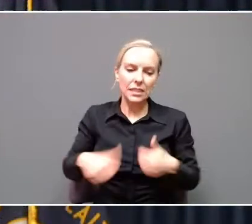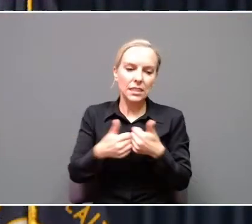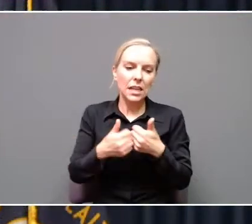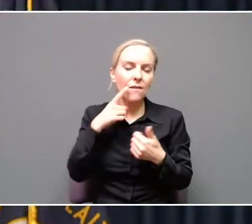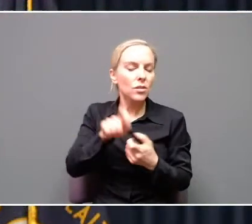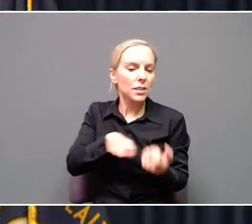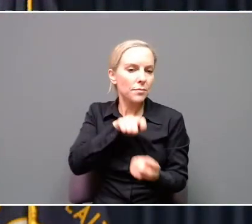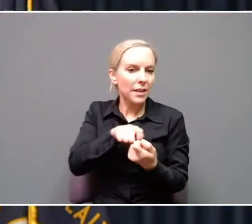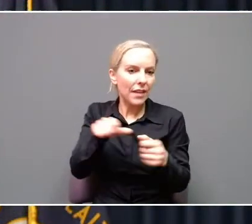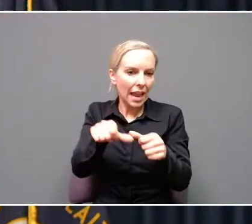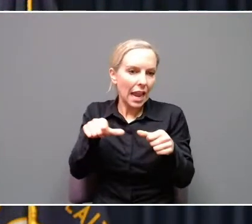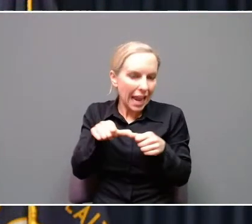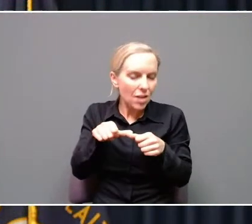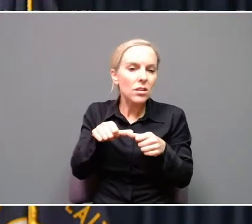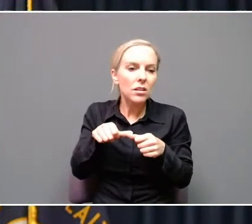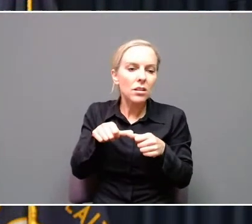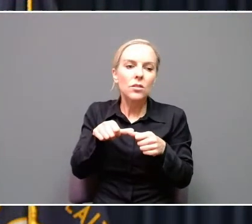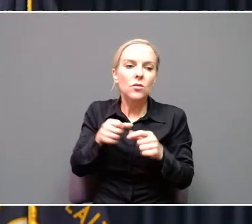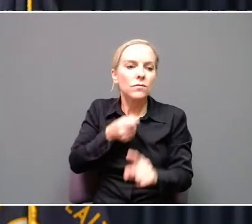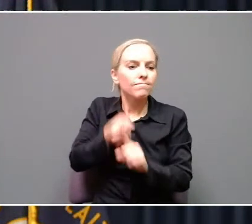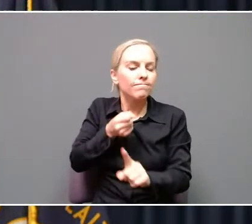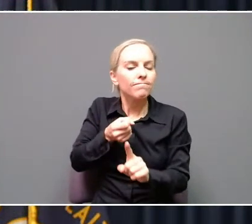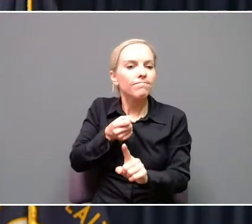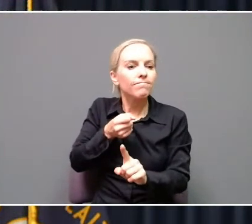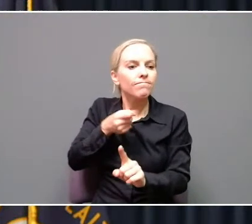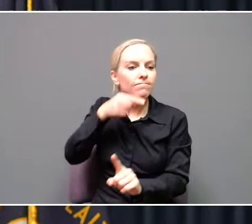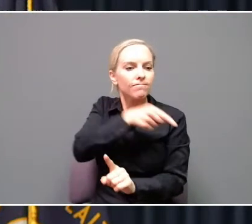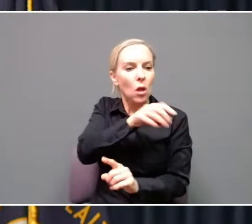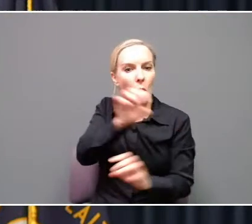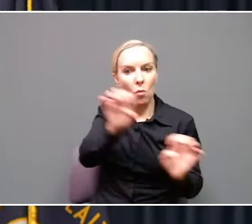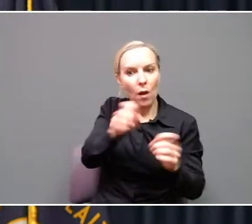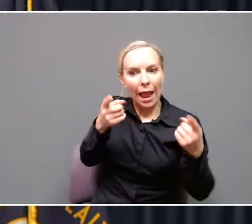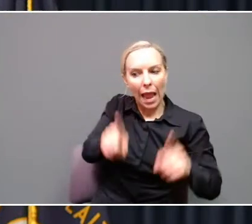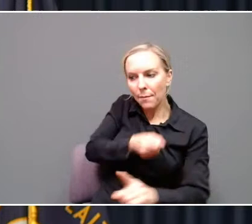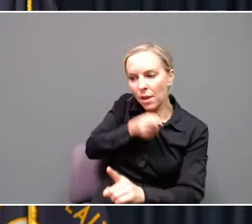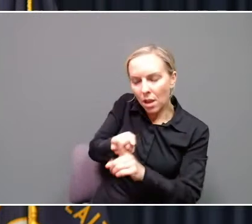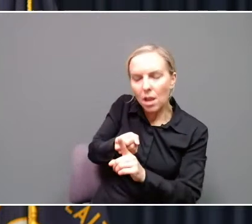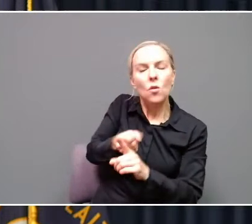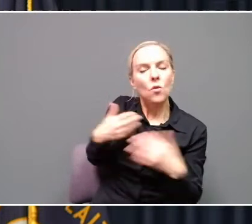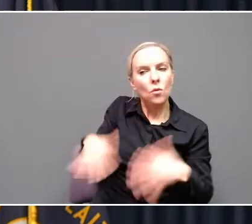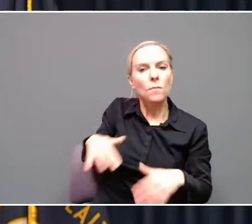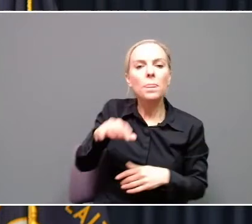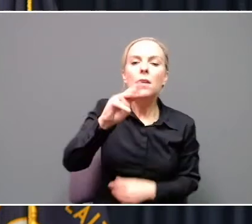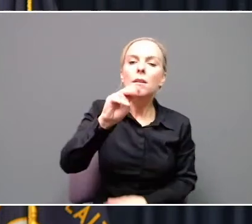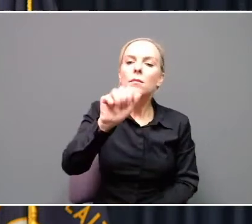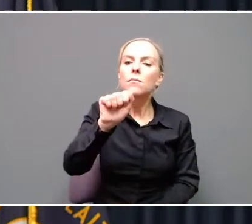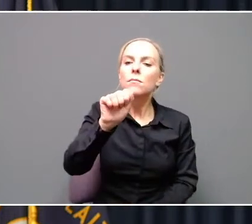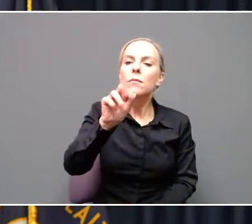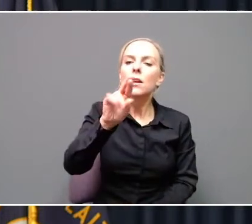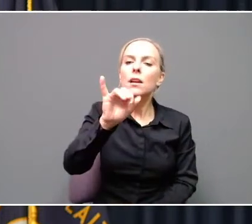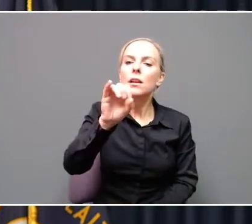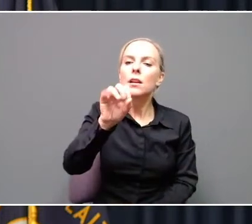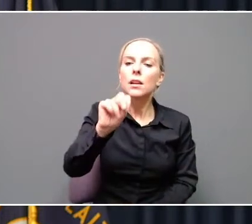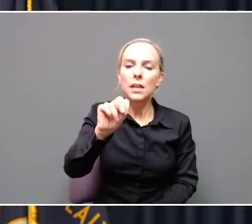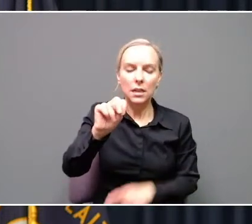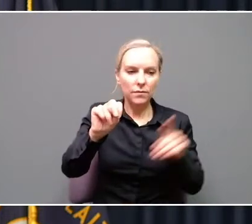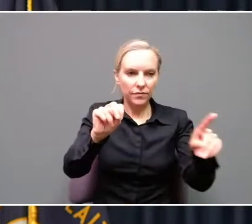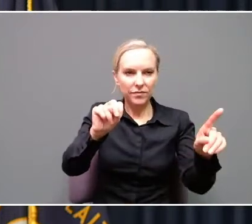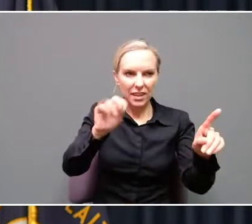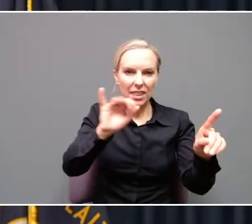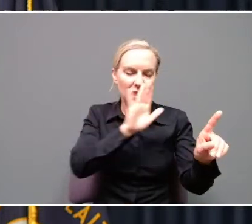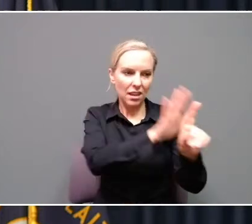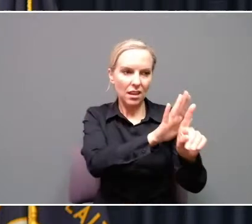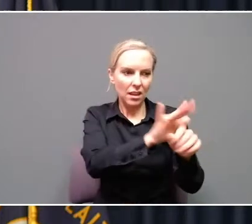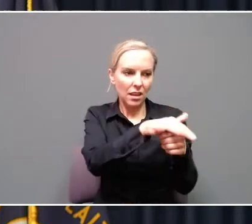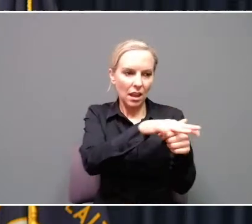hit by emergencies. So I want to update Kentucky families in Marion, the city of Marion, on what our administration